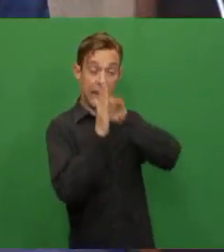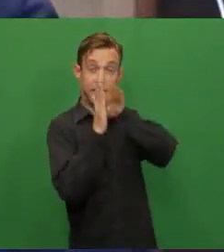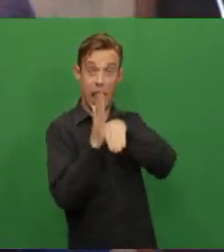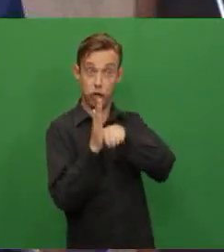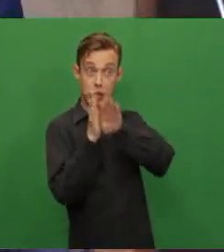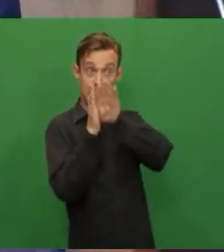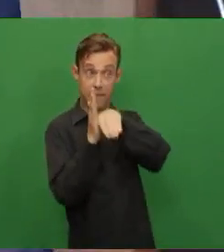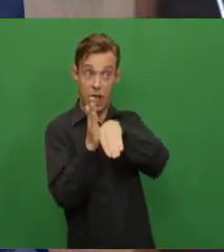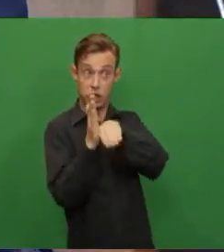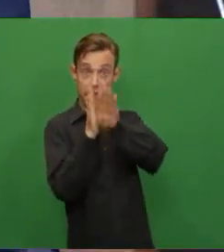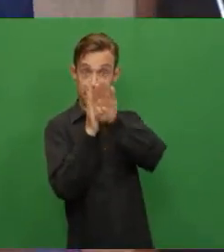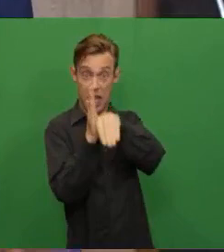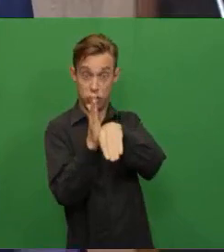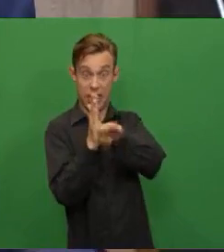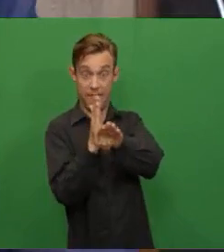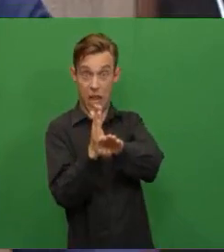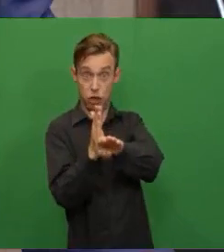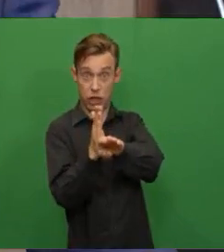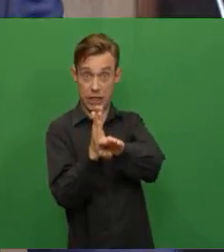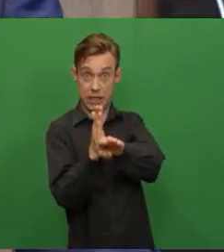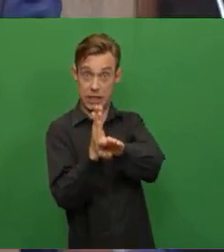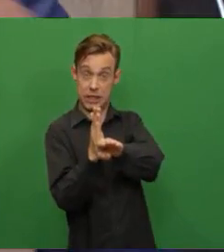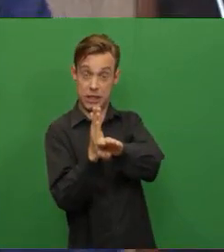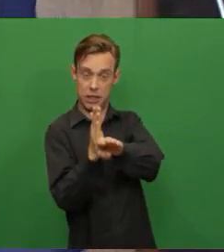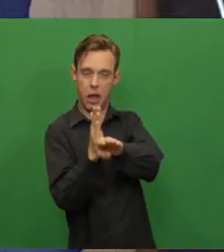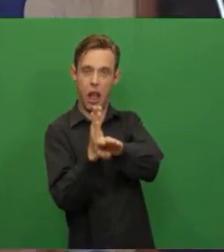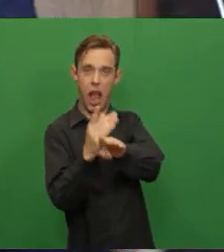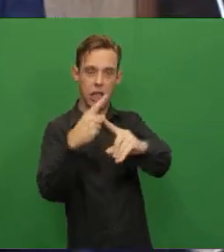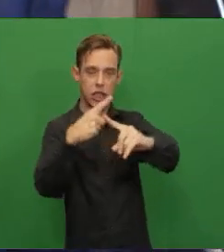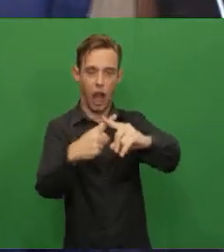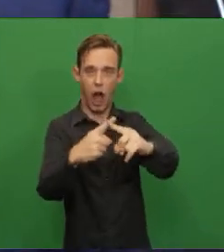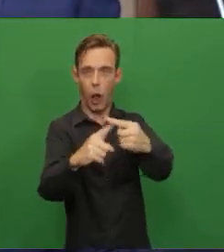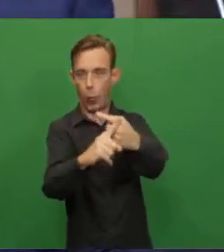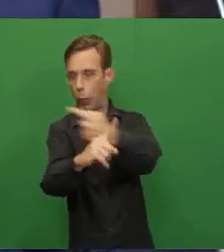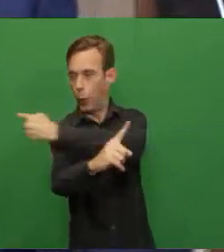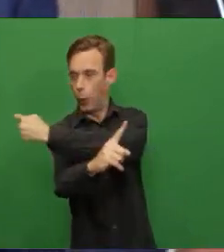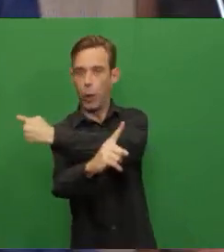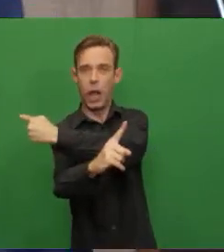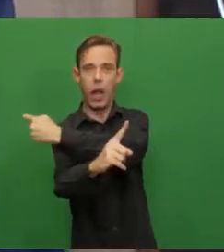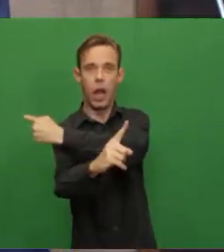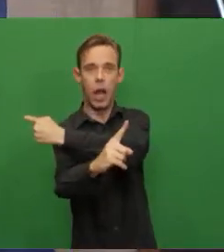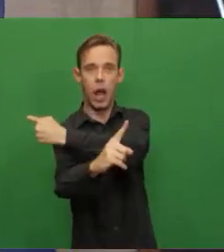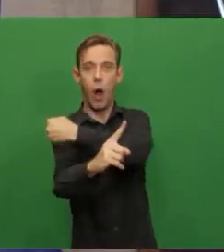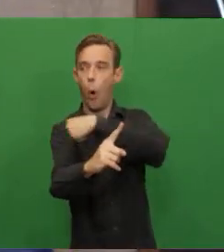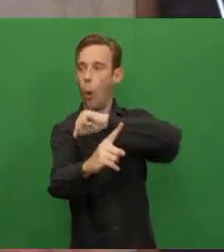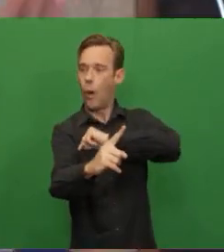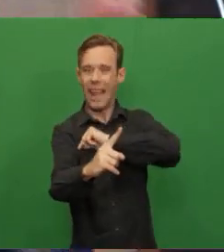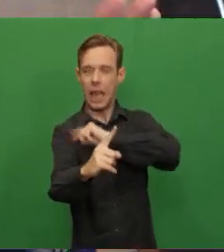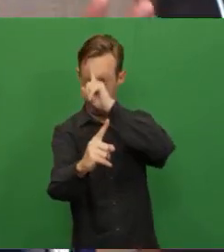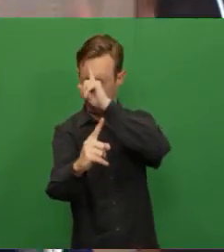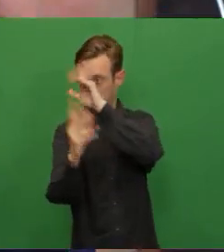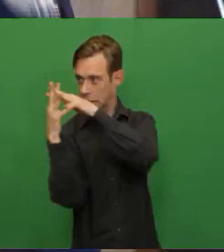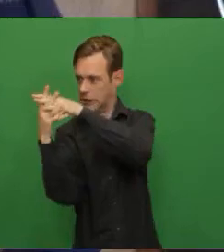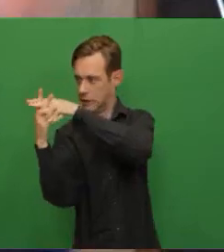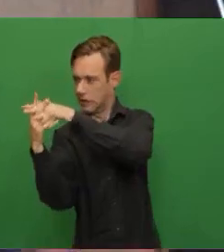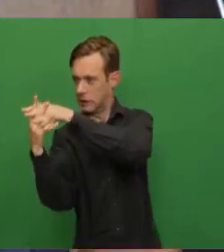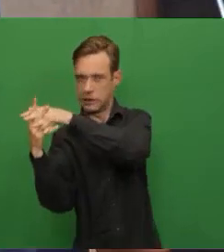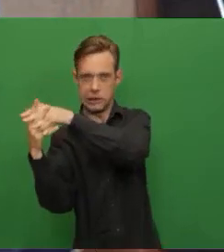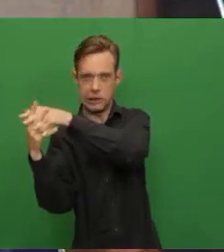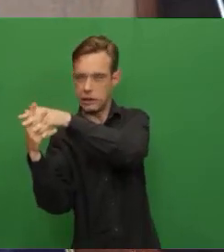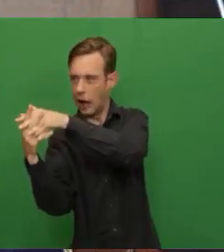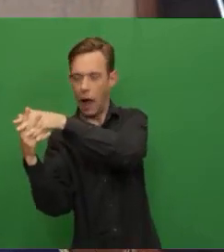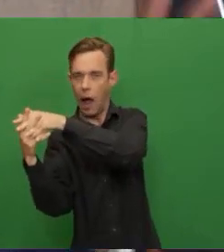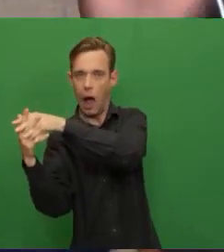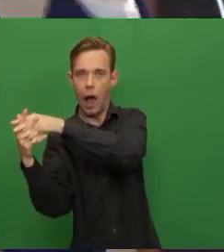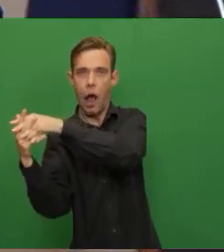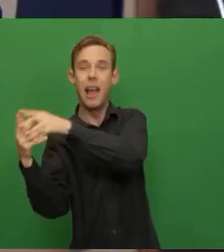was outside of the target, somebody just pressed escape, and then we do not have to worry about inflation, and it was not